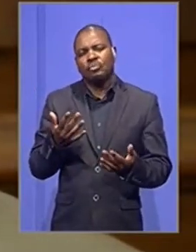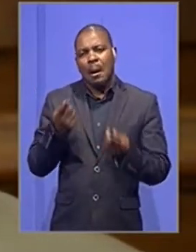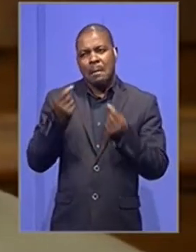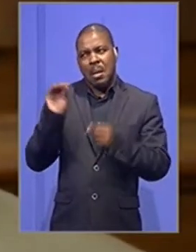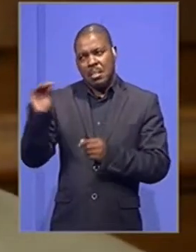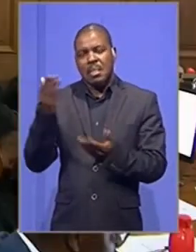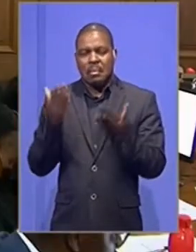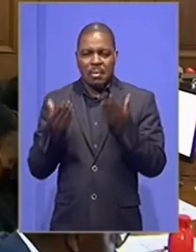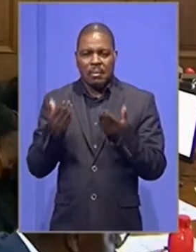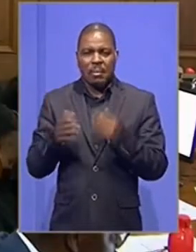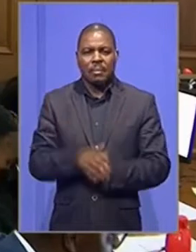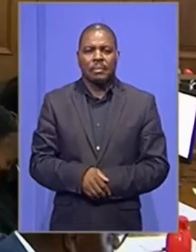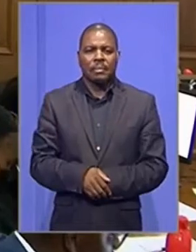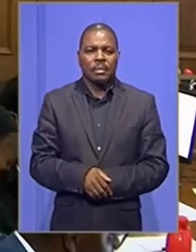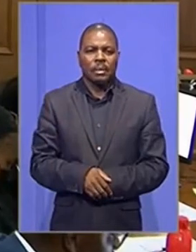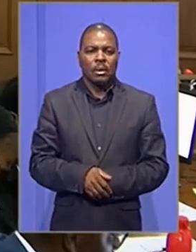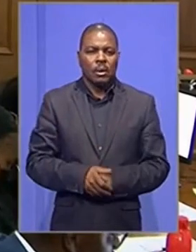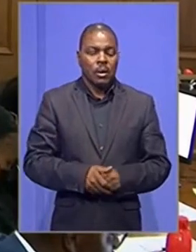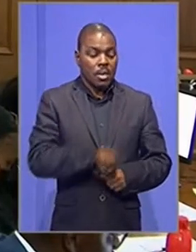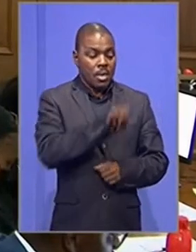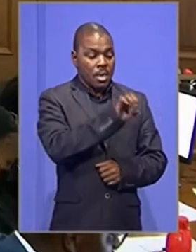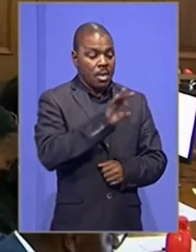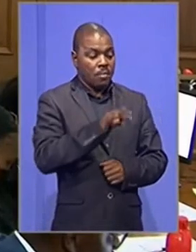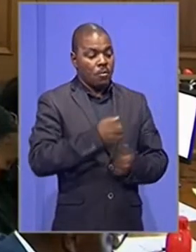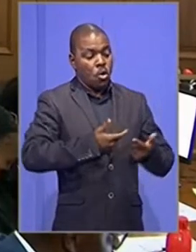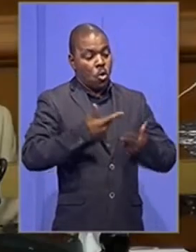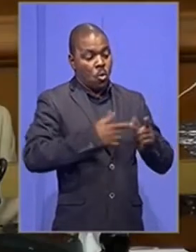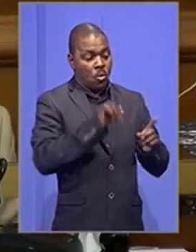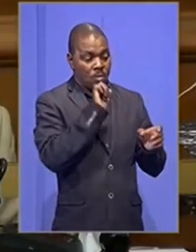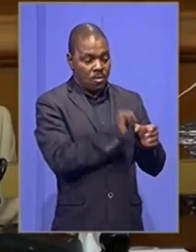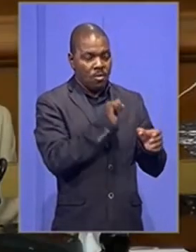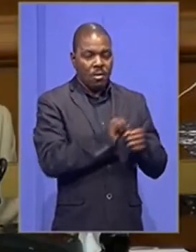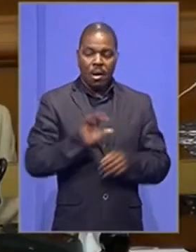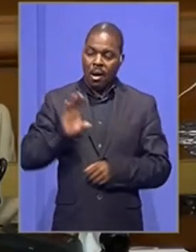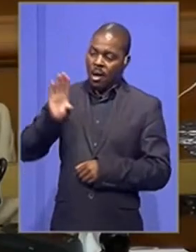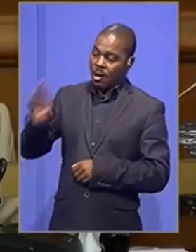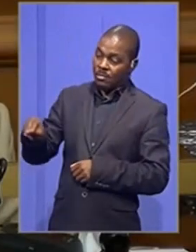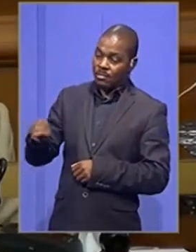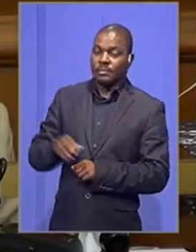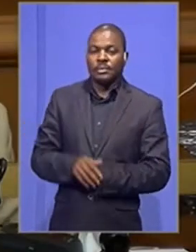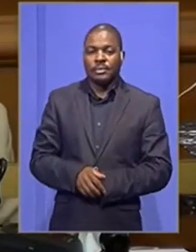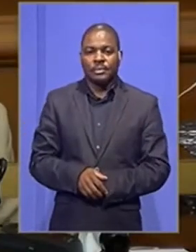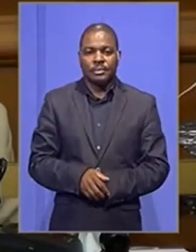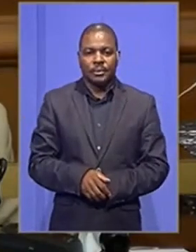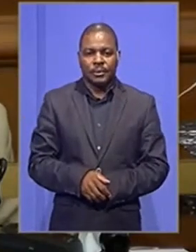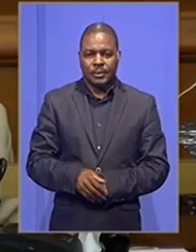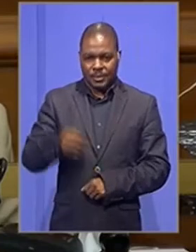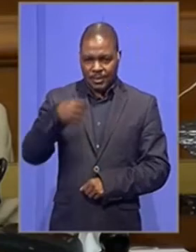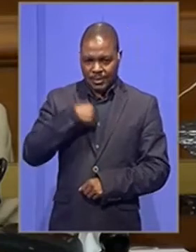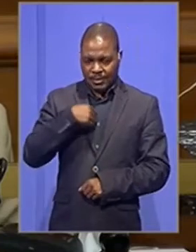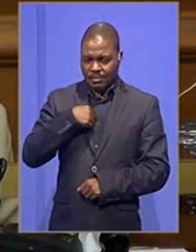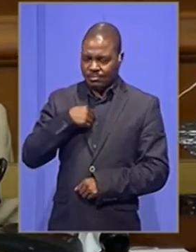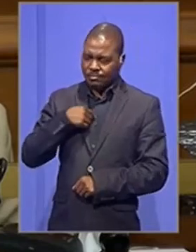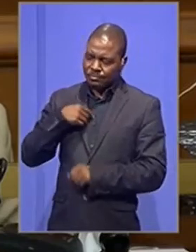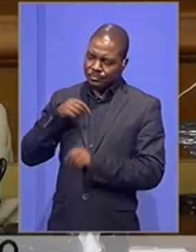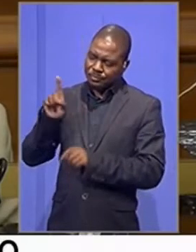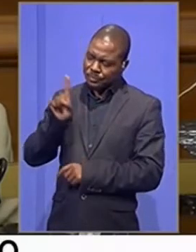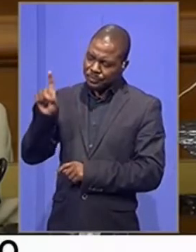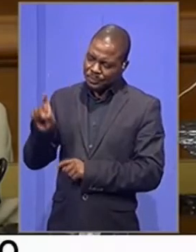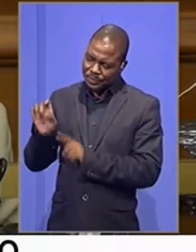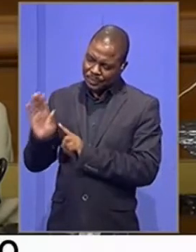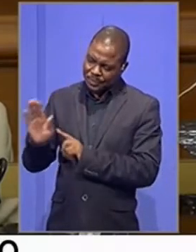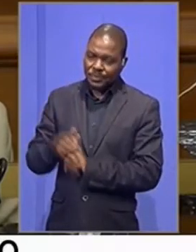money. Moemedi wa EFF o botšišitše potšišo ye. My question is more nuanced.